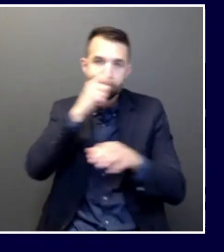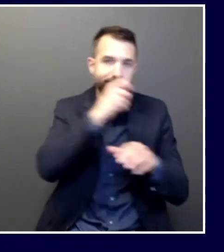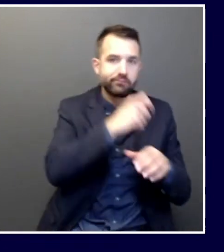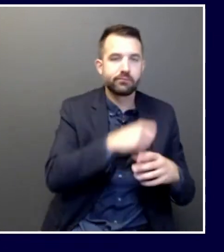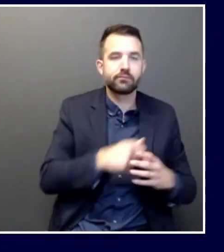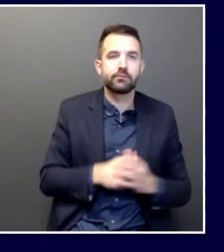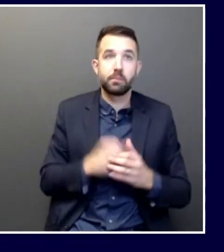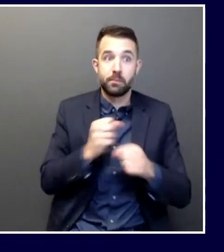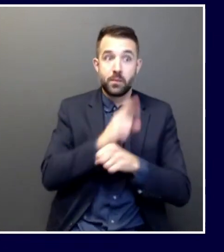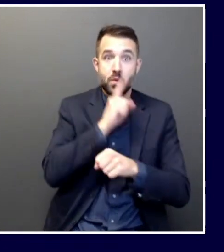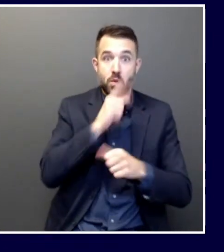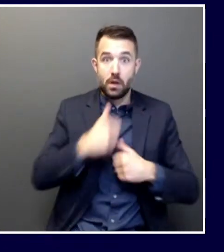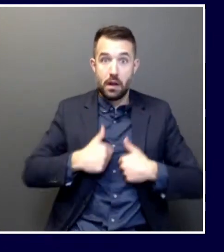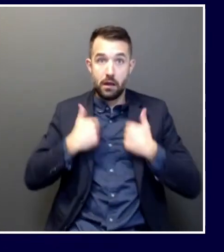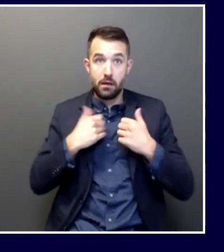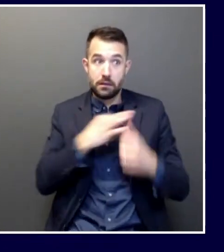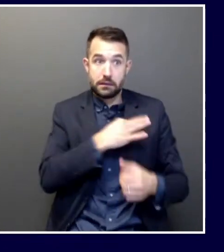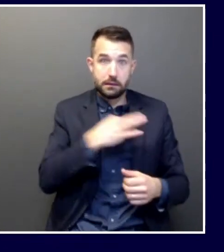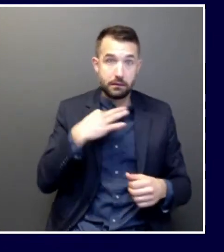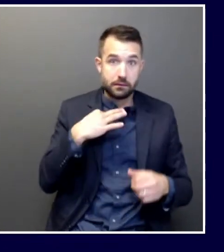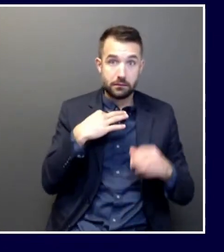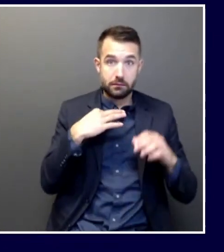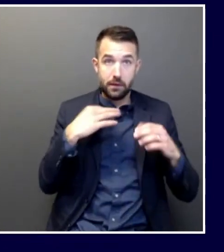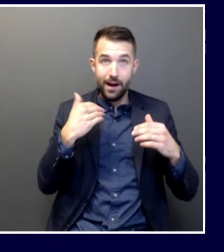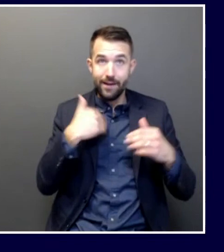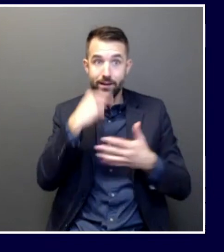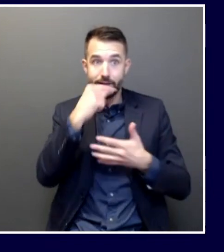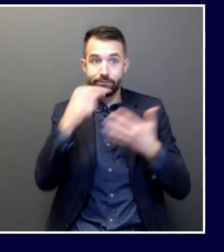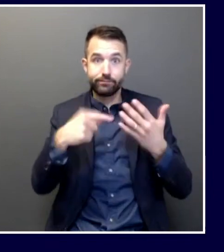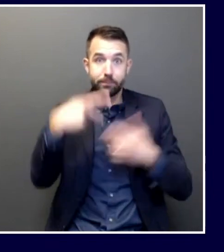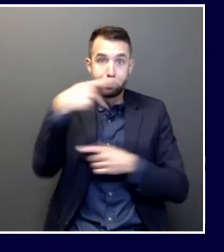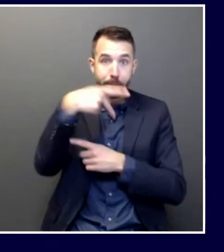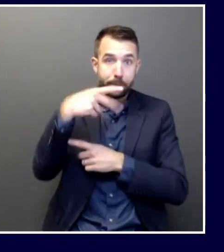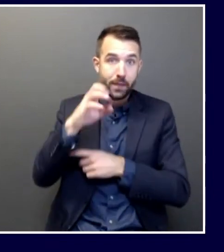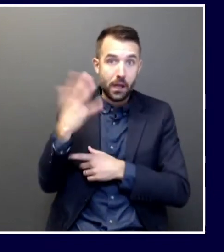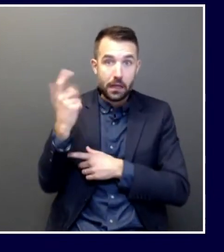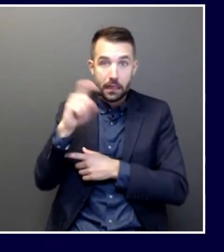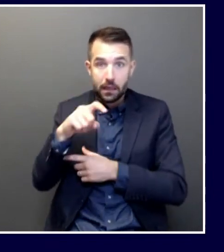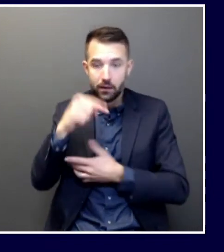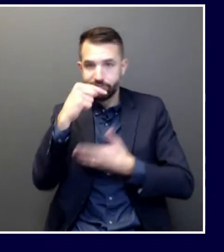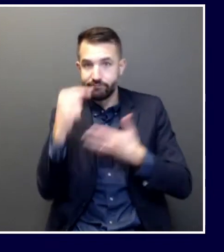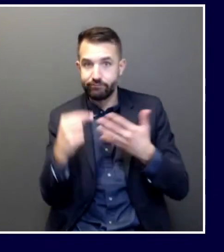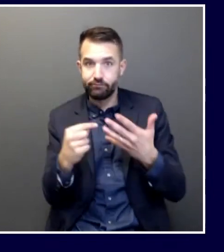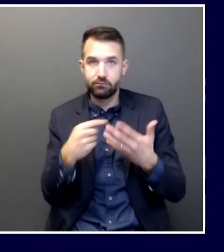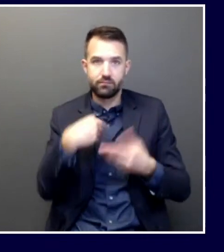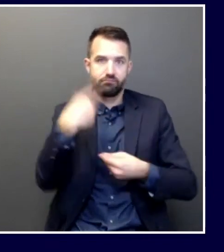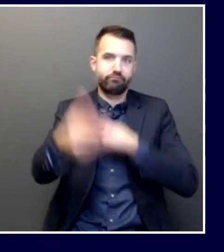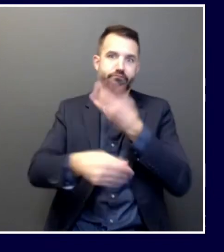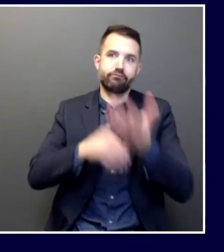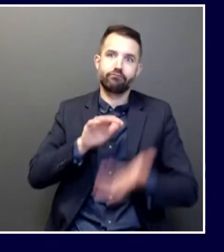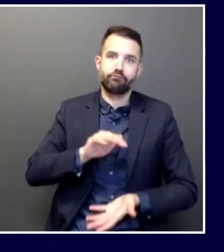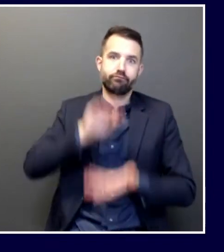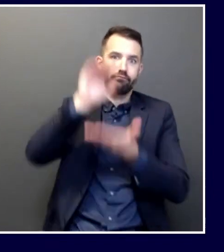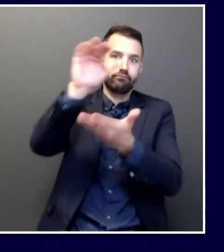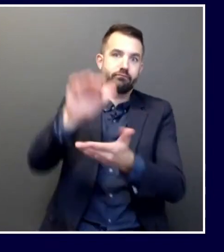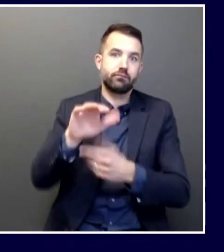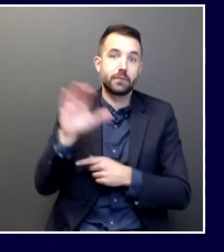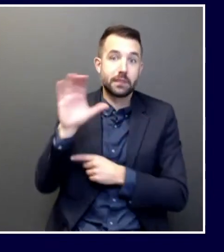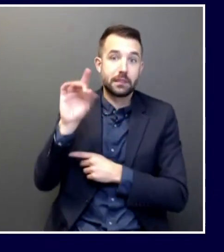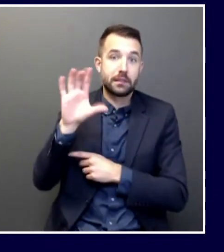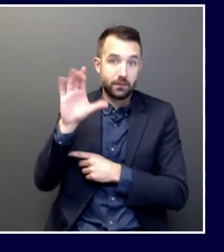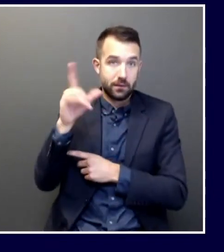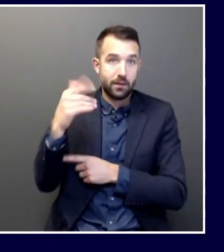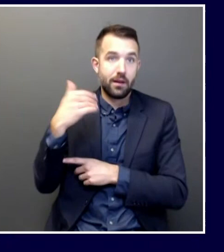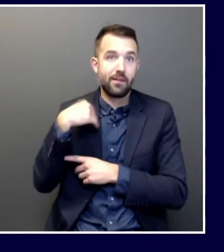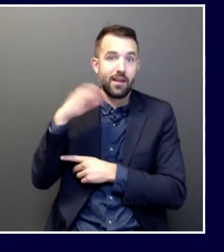for example, have access to the PPE we need. We also have an epidemiologist at Maine CDC who is